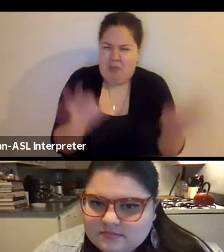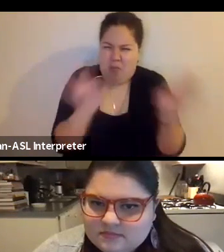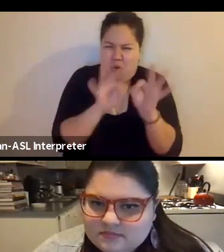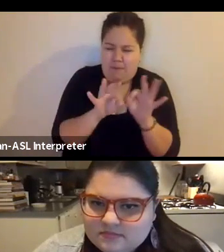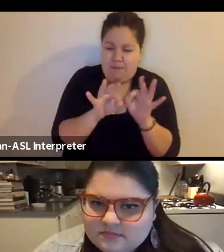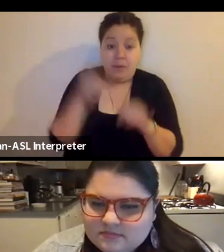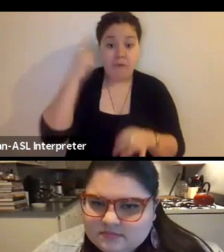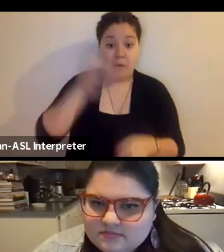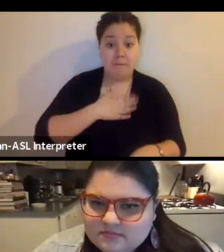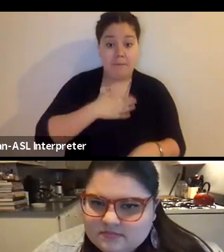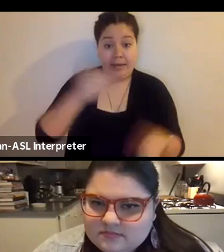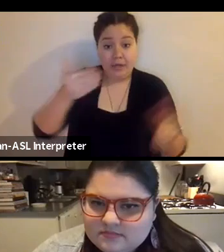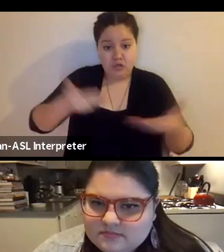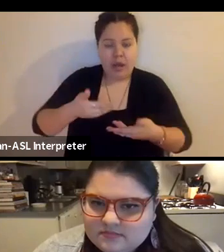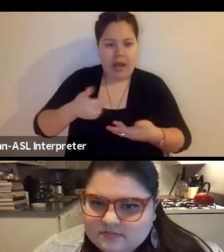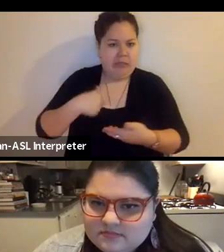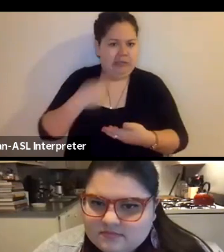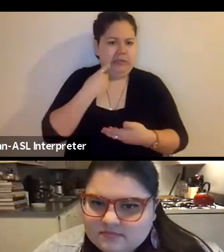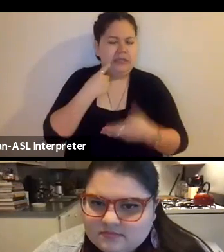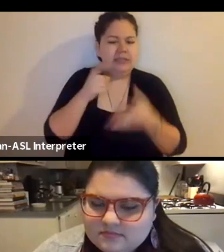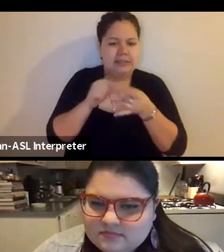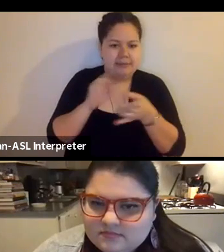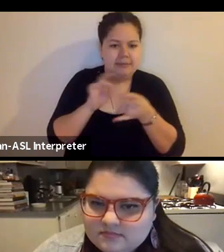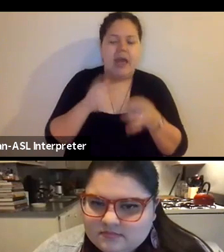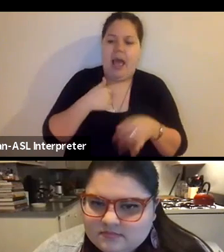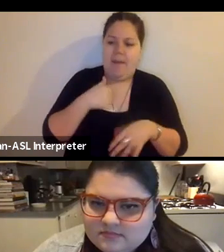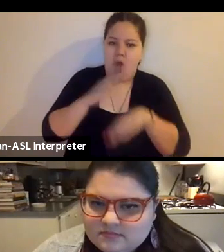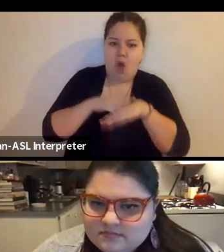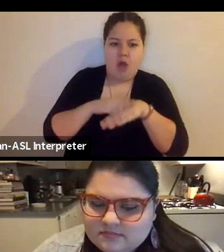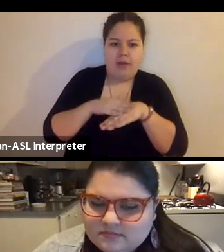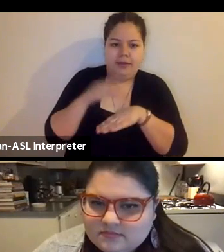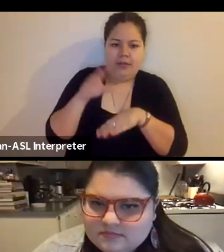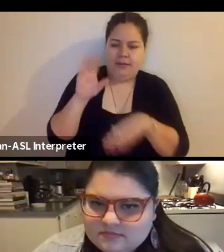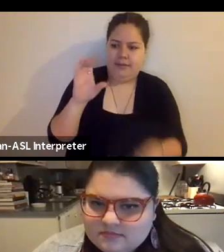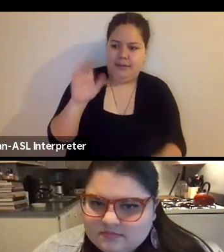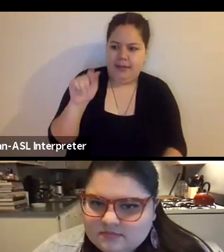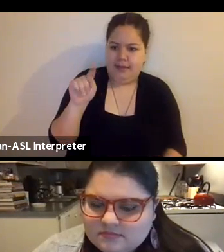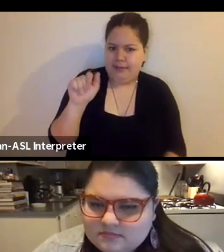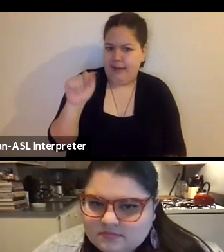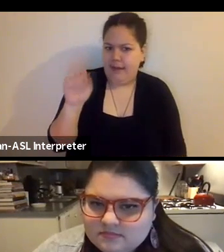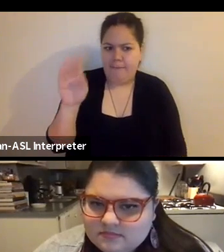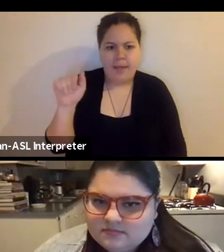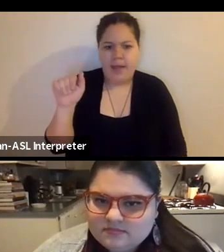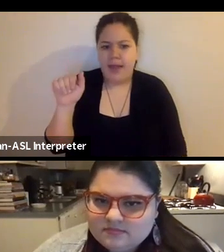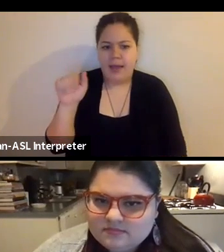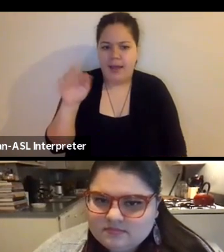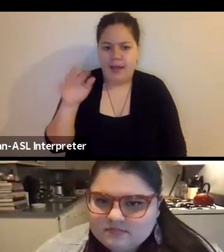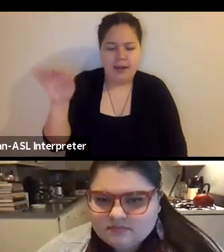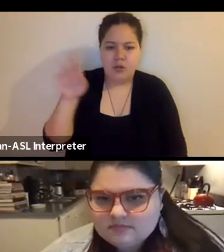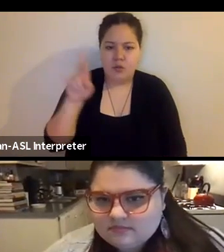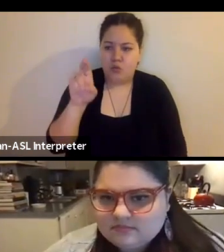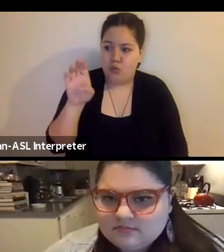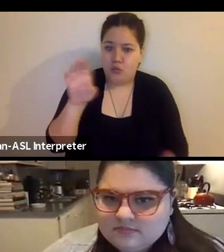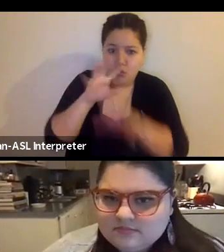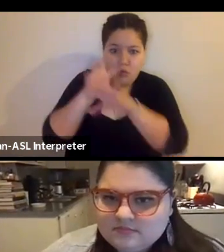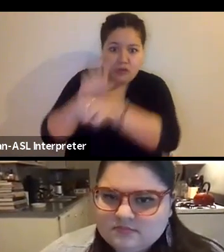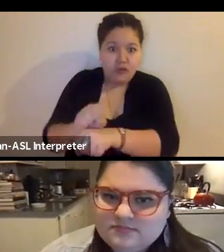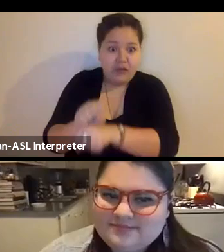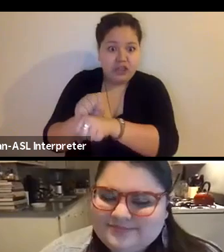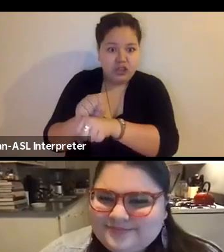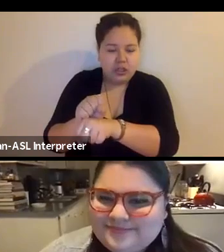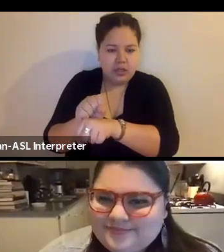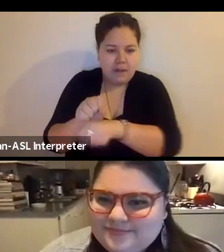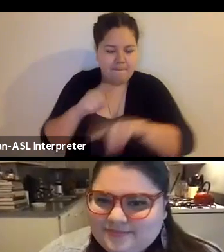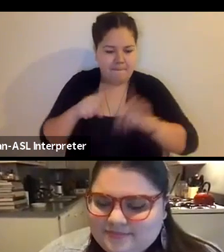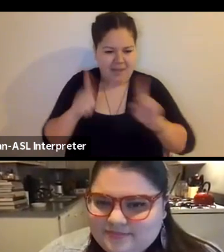introduction, I just said I'm on the Catawba Reservation, which has so much more complexity to it than